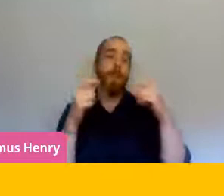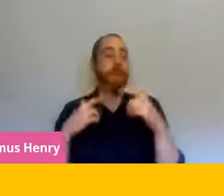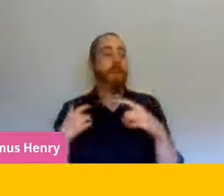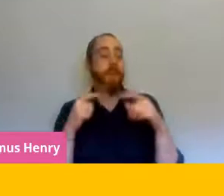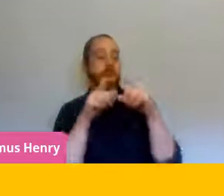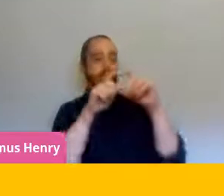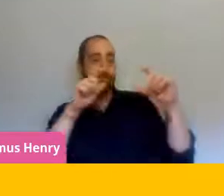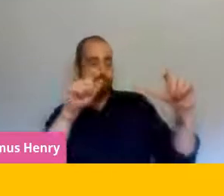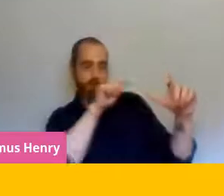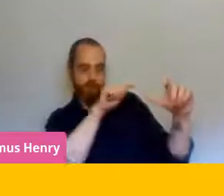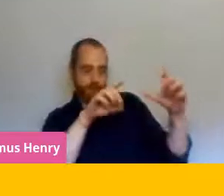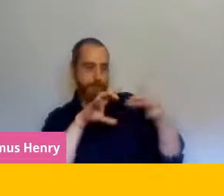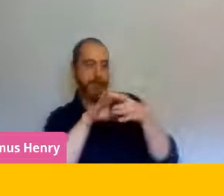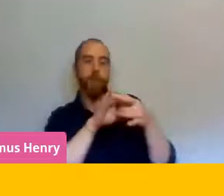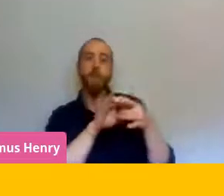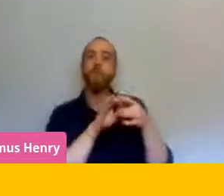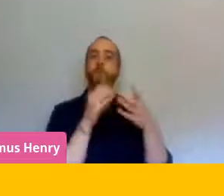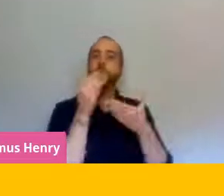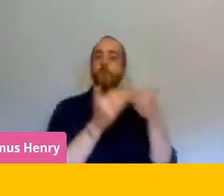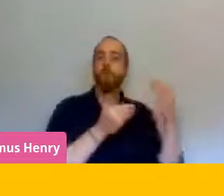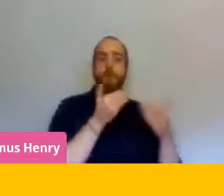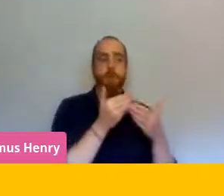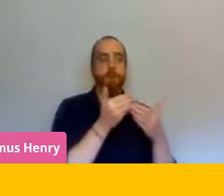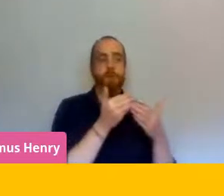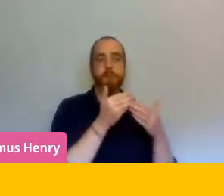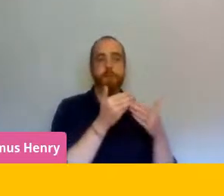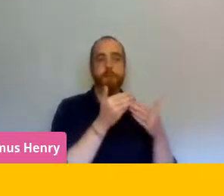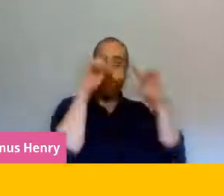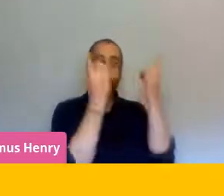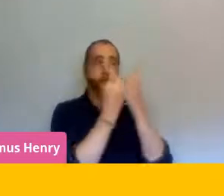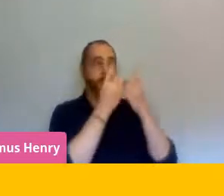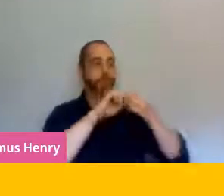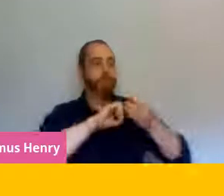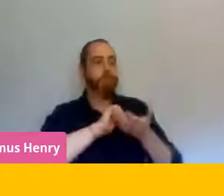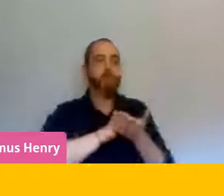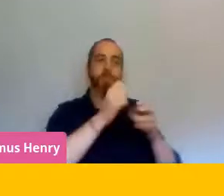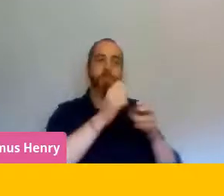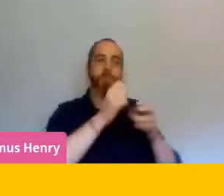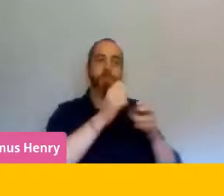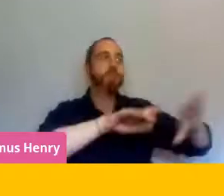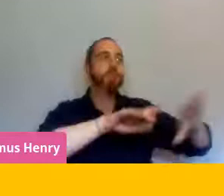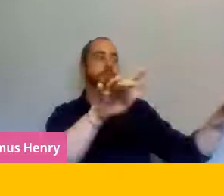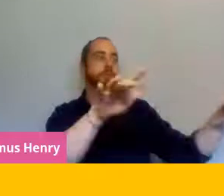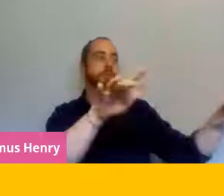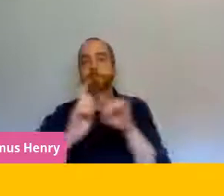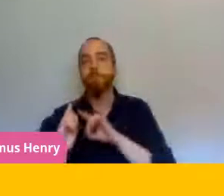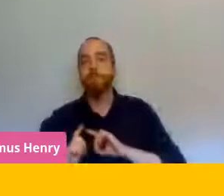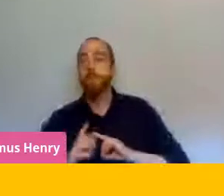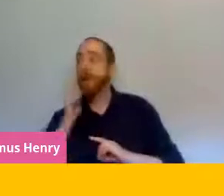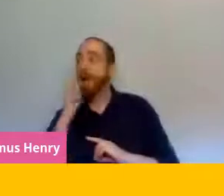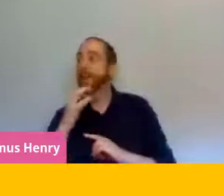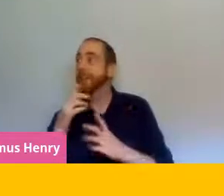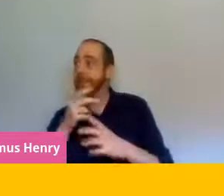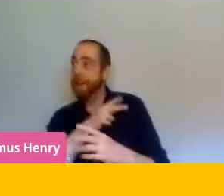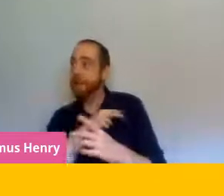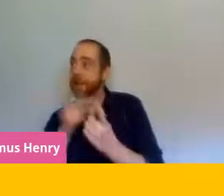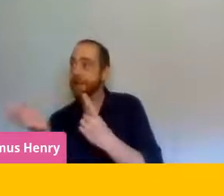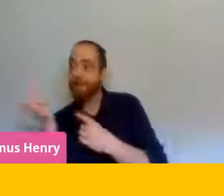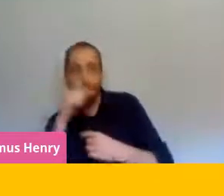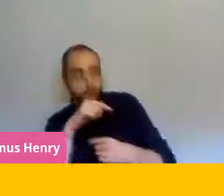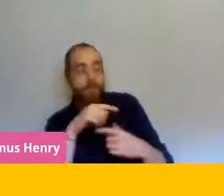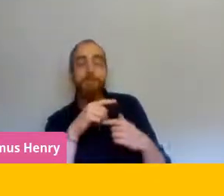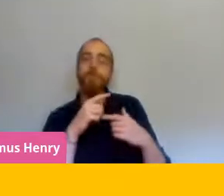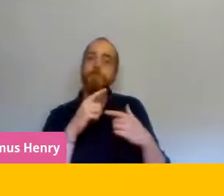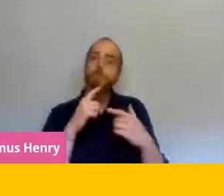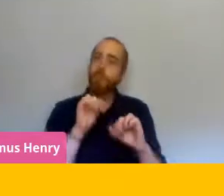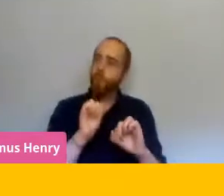can then be publicised by the university. And we've been asking people to spam that with their own testimony as casualised staff,